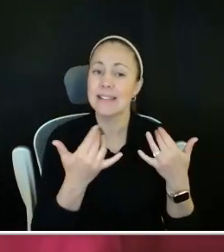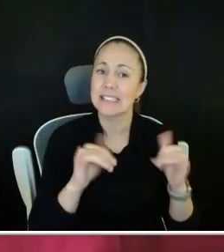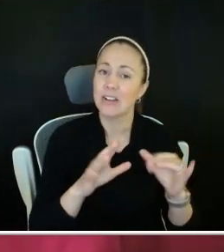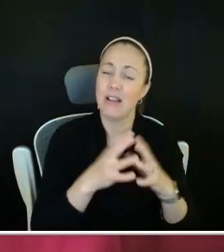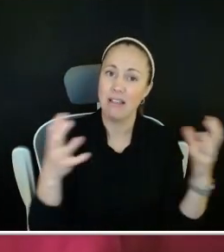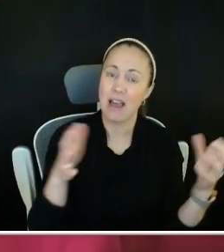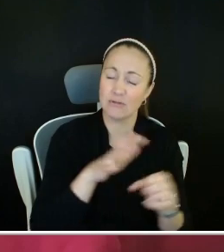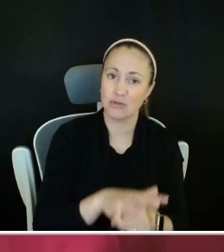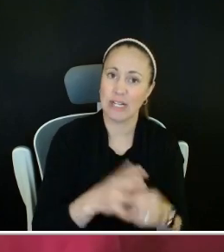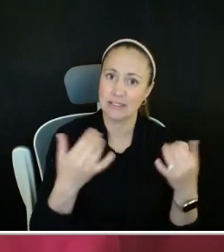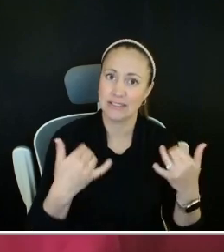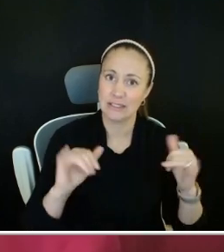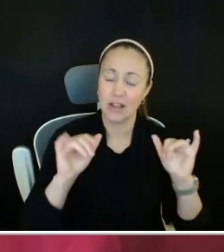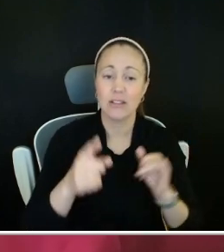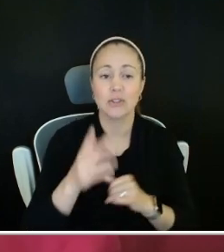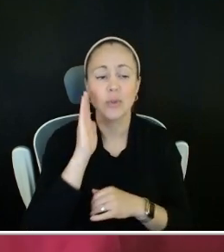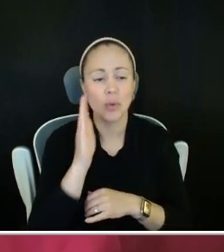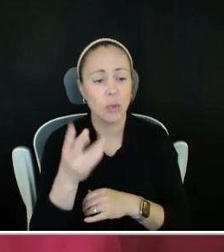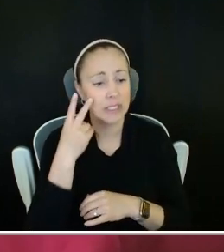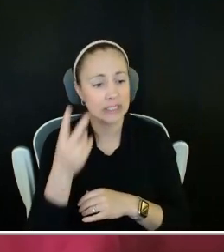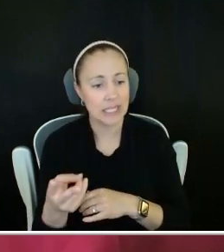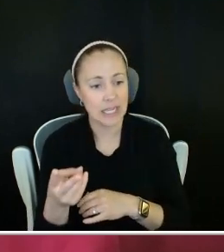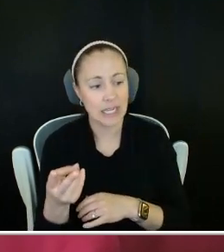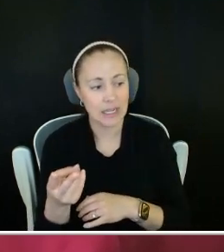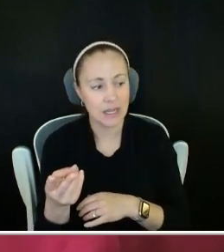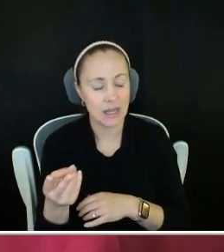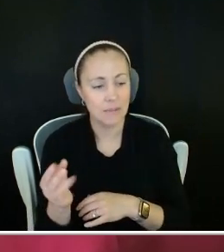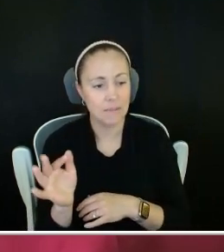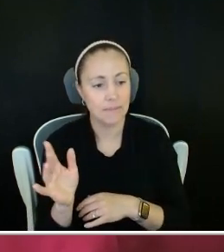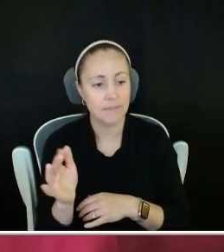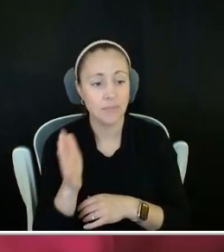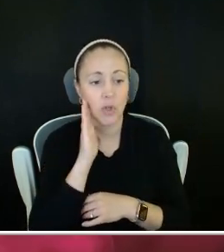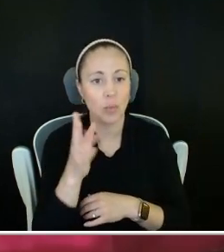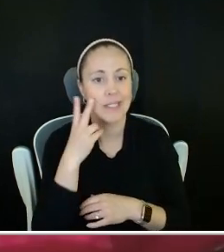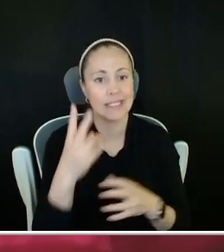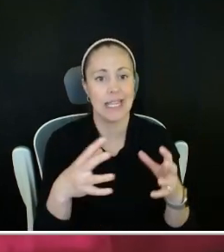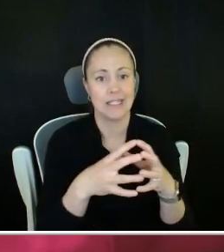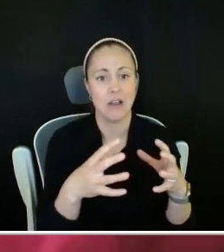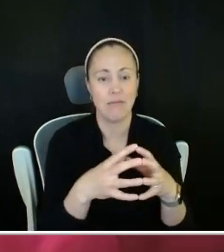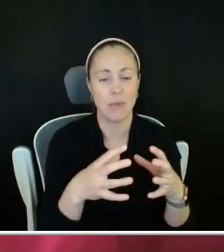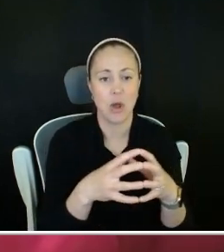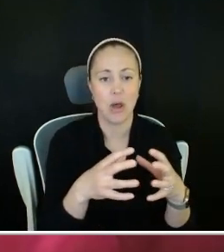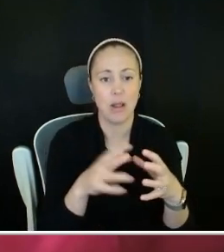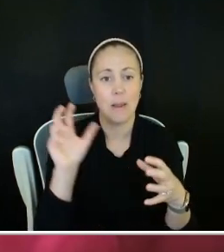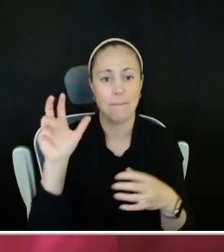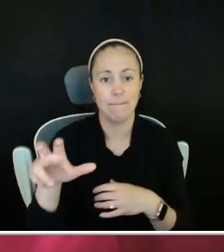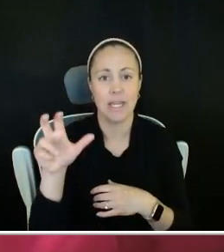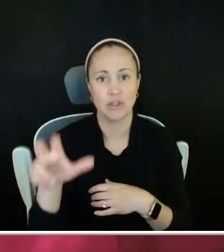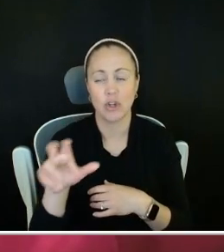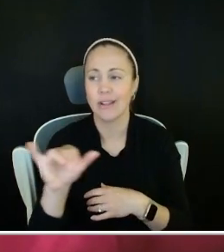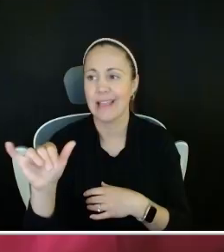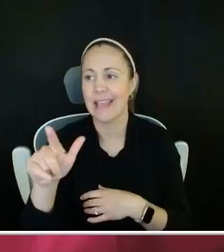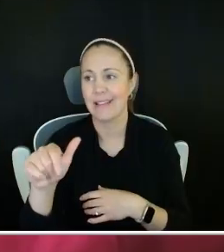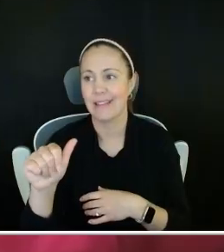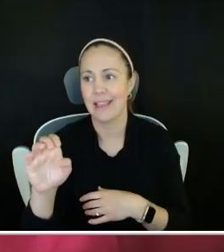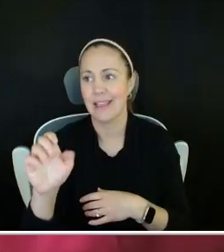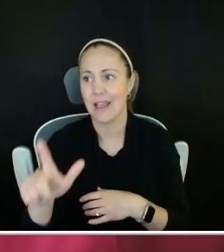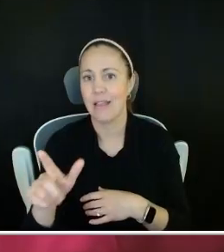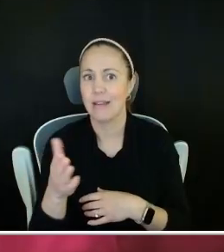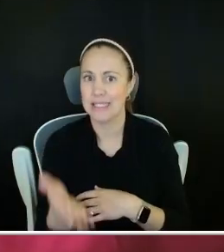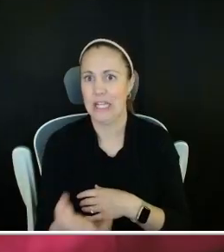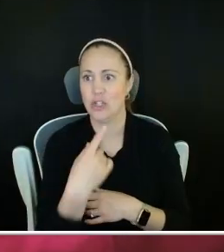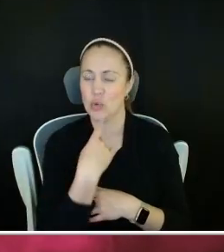you see, you'll still see them in softball pitchers. Obviously, Lael's there to tell you